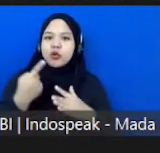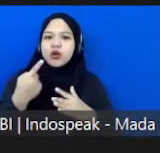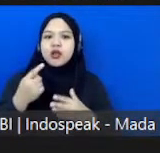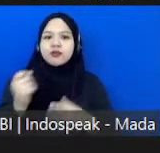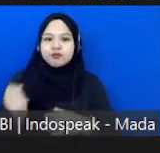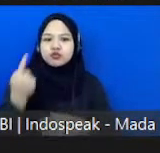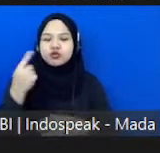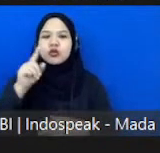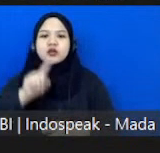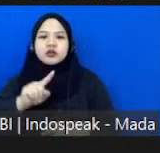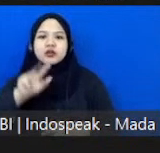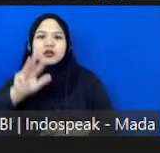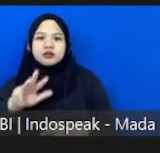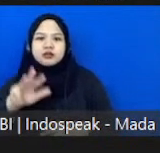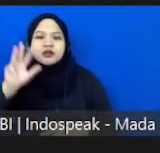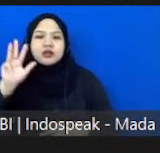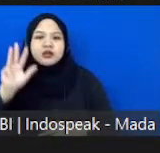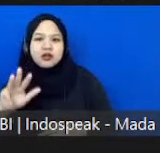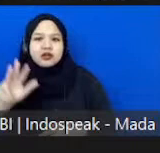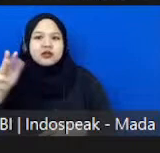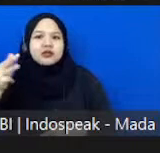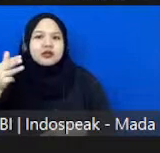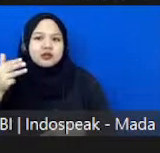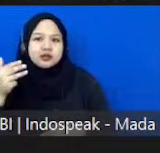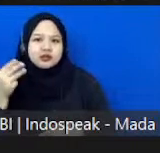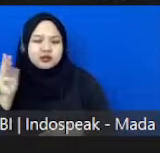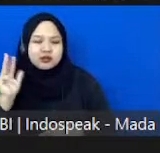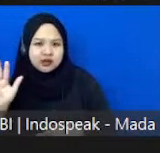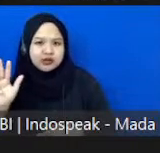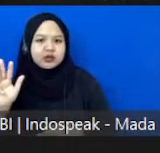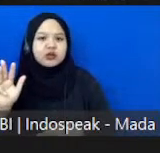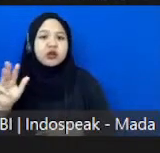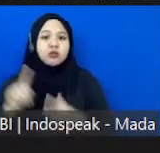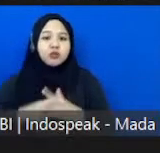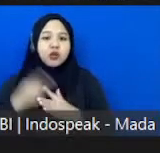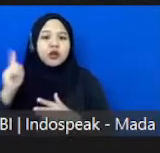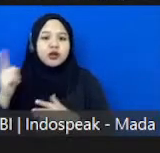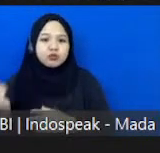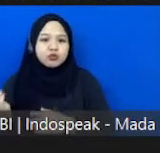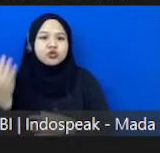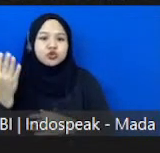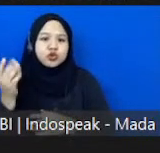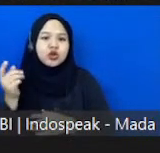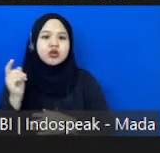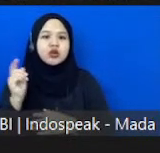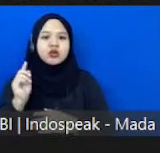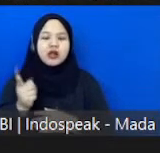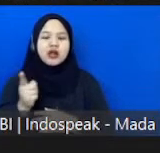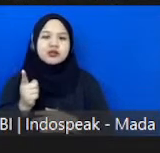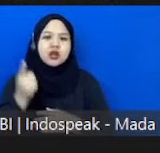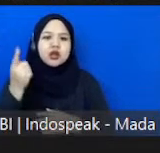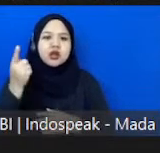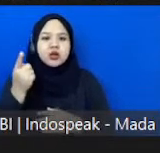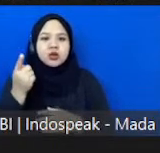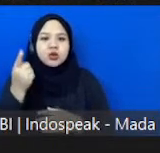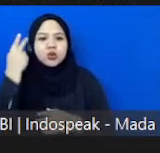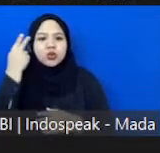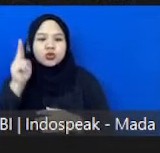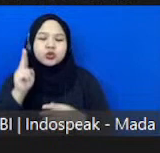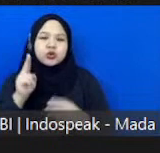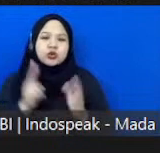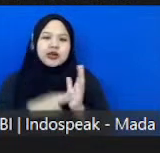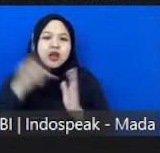the beginning of national social health insurance or ASCA scheme cover not only everyone, but also covering